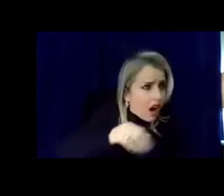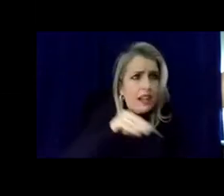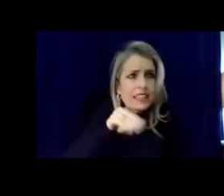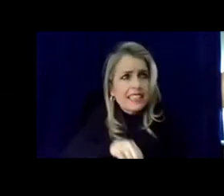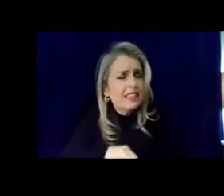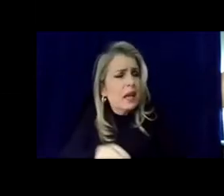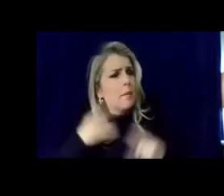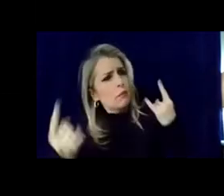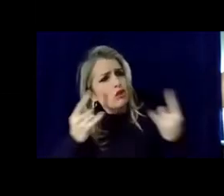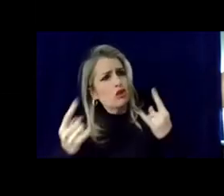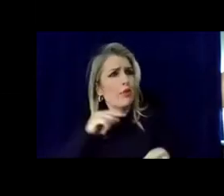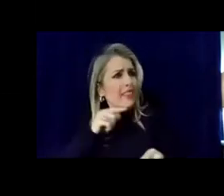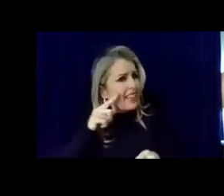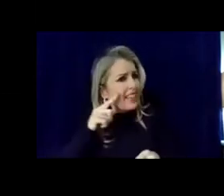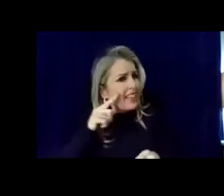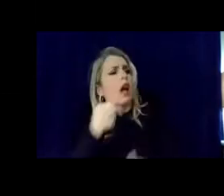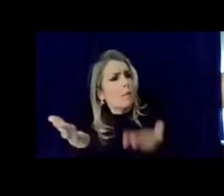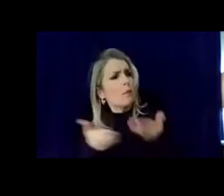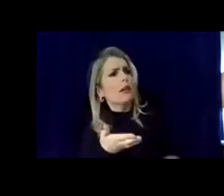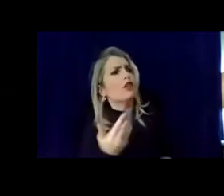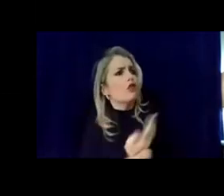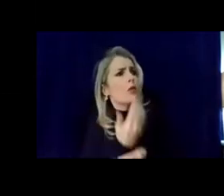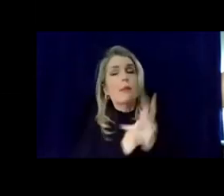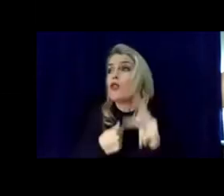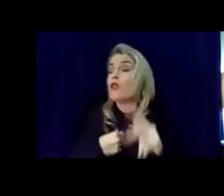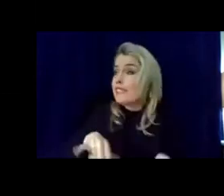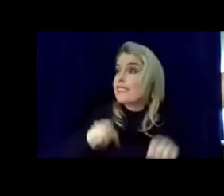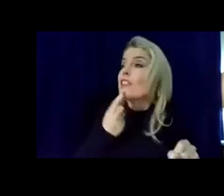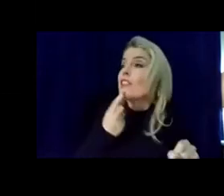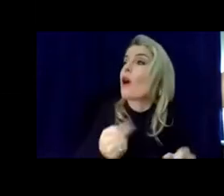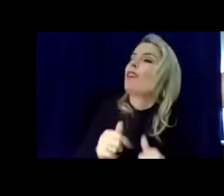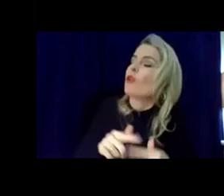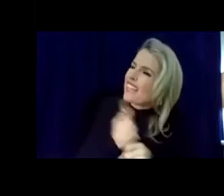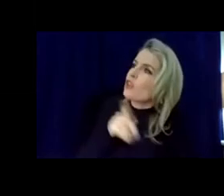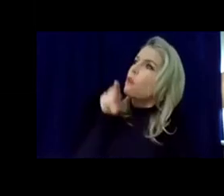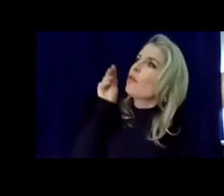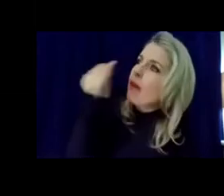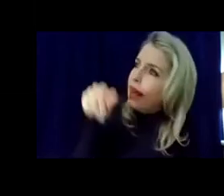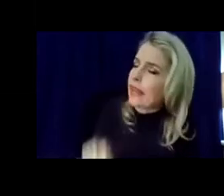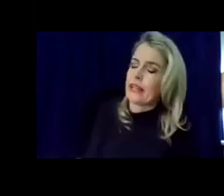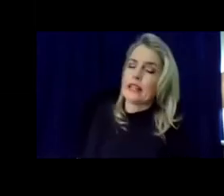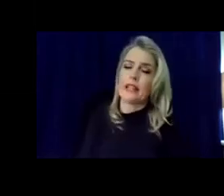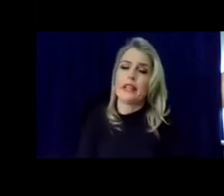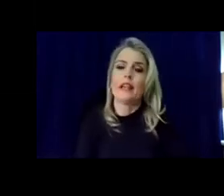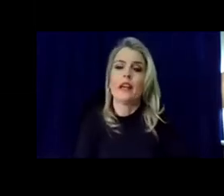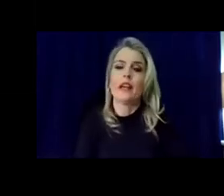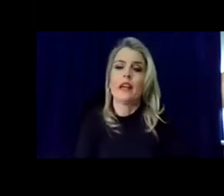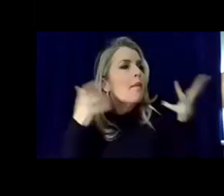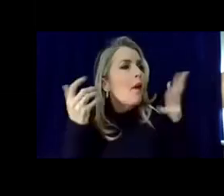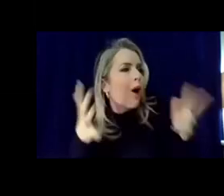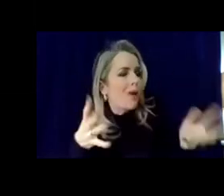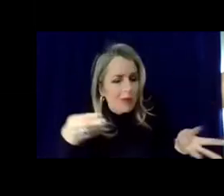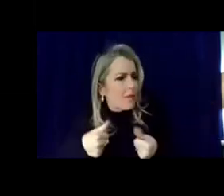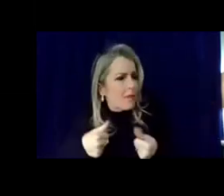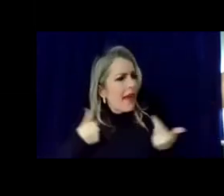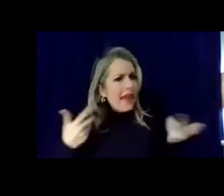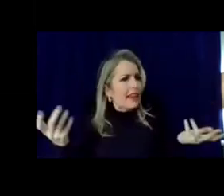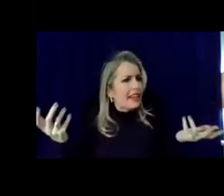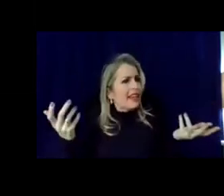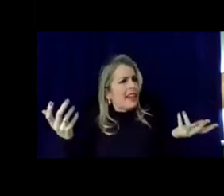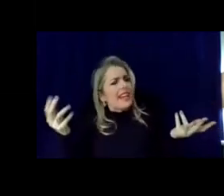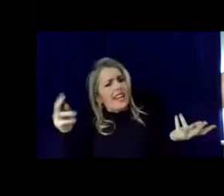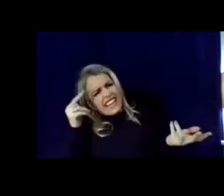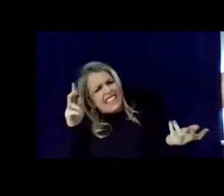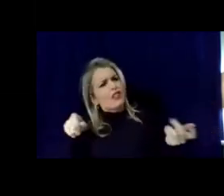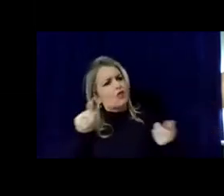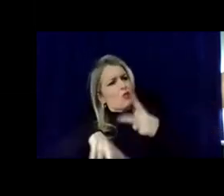and he talking about he don't deliver. Will you take this seriously? I'm trying to get you paid. I'm already paid. Niggas need to